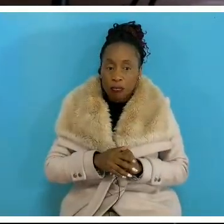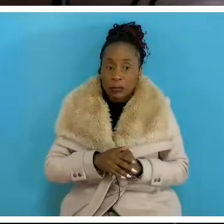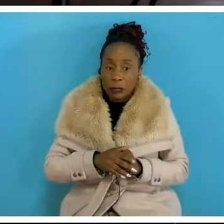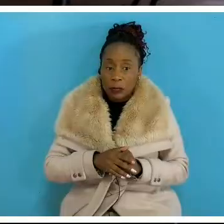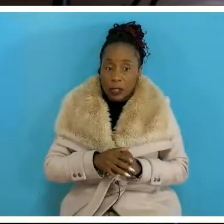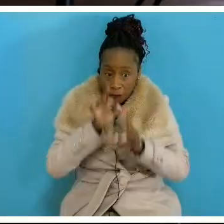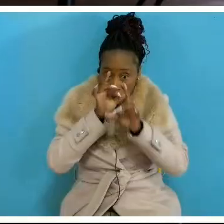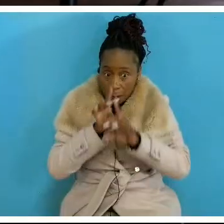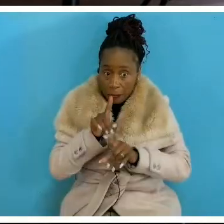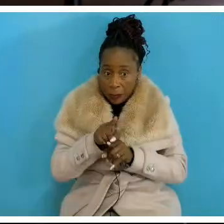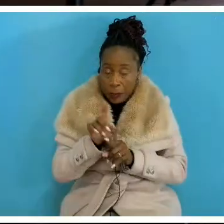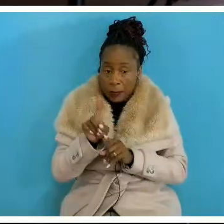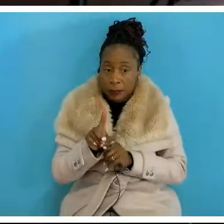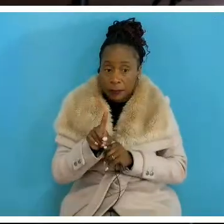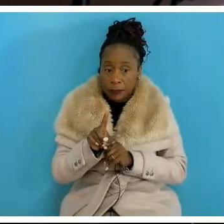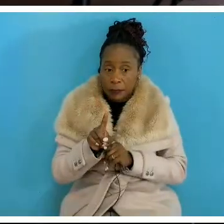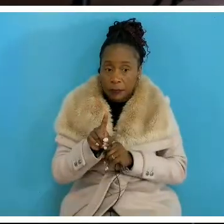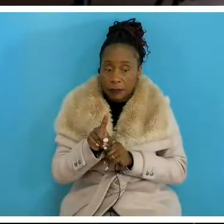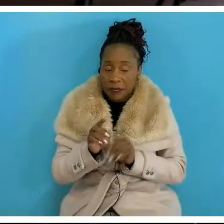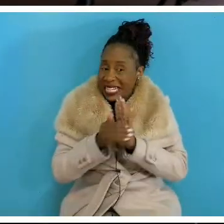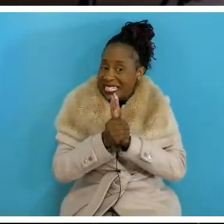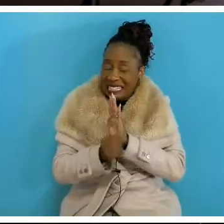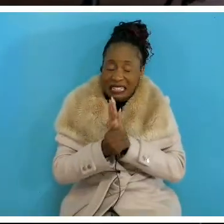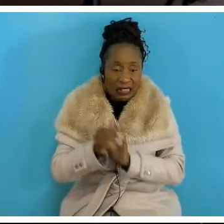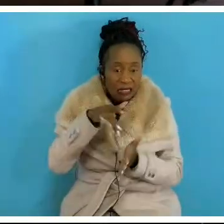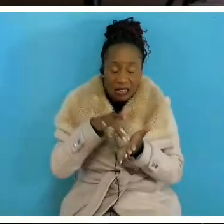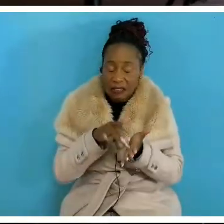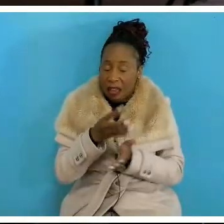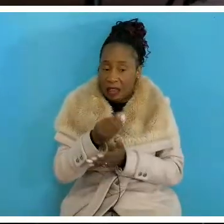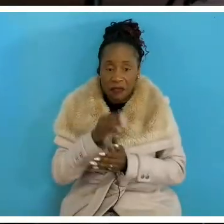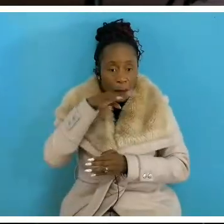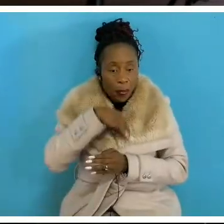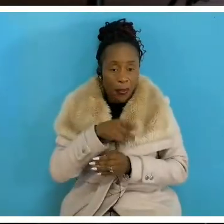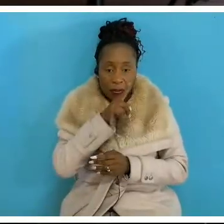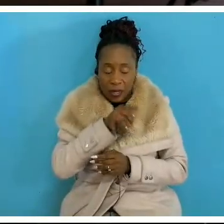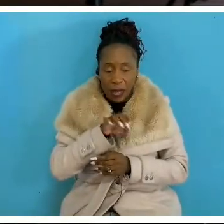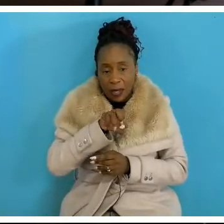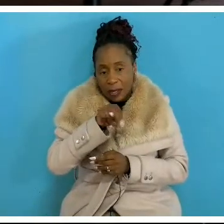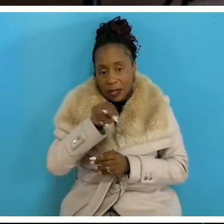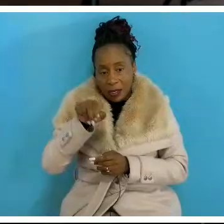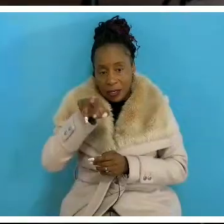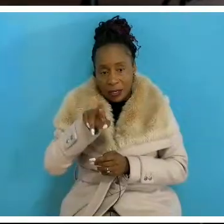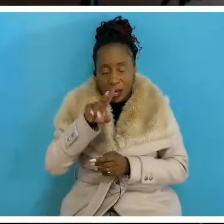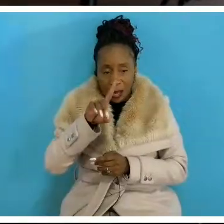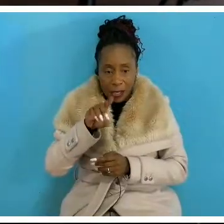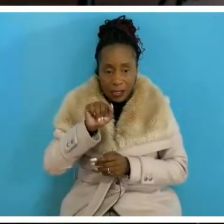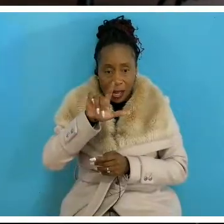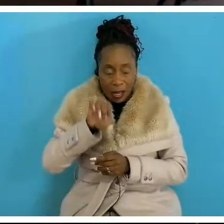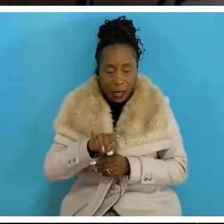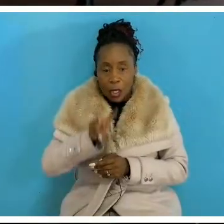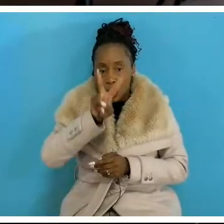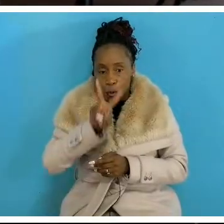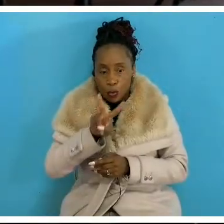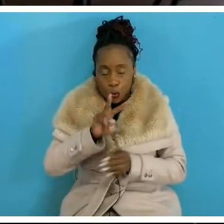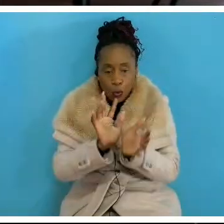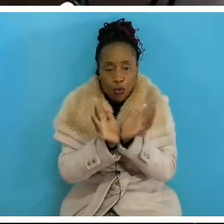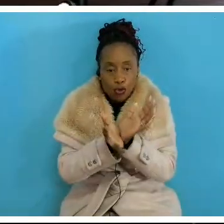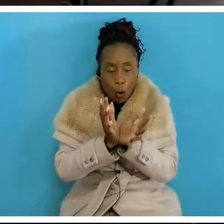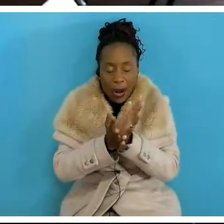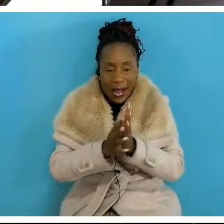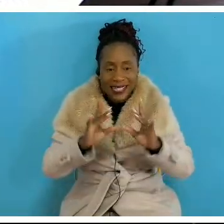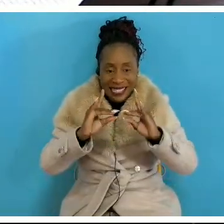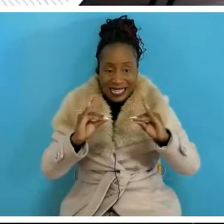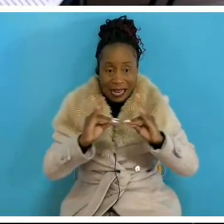that we don't have a skill center in Enderdale. We have 2 soccer stadiums that is